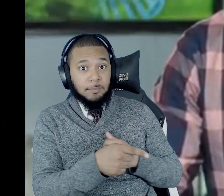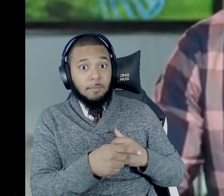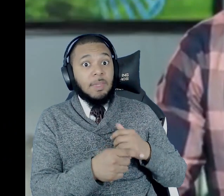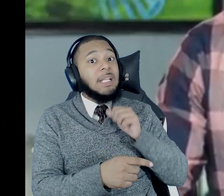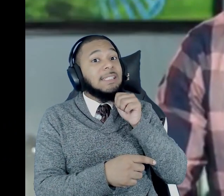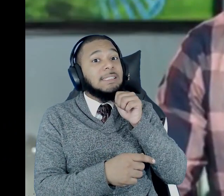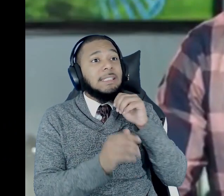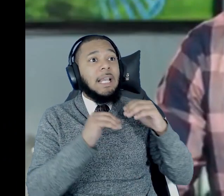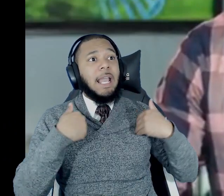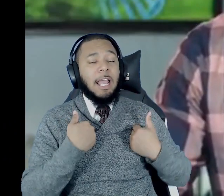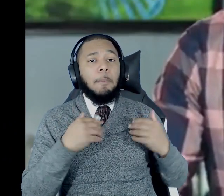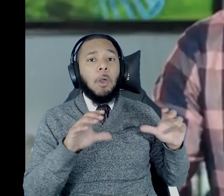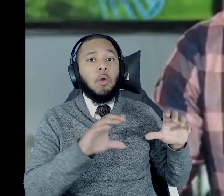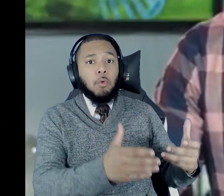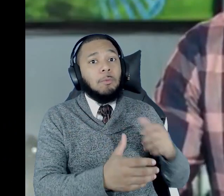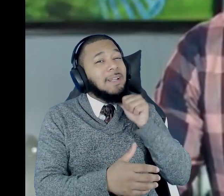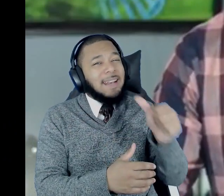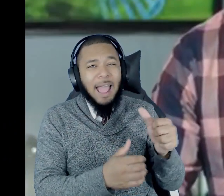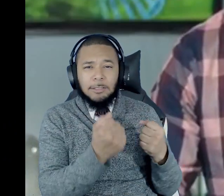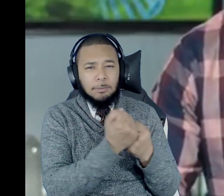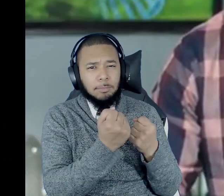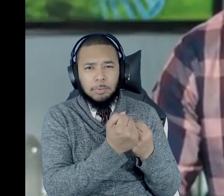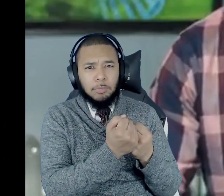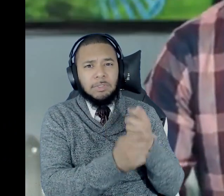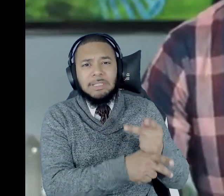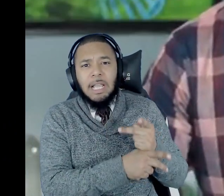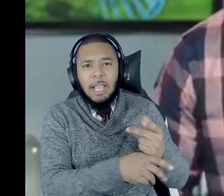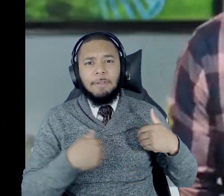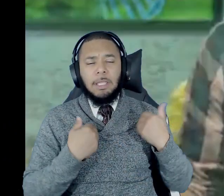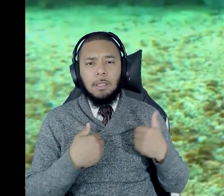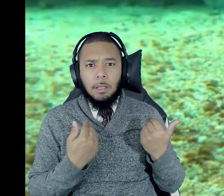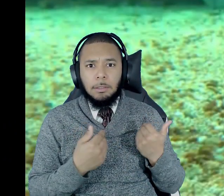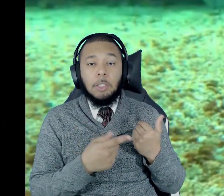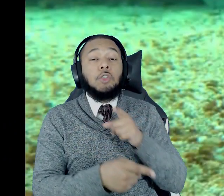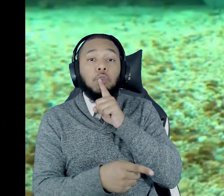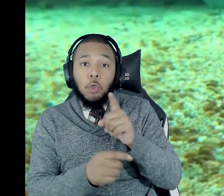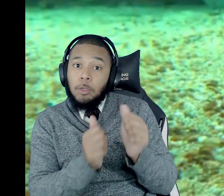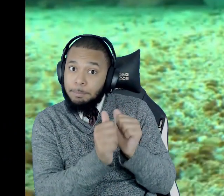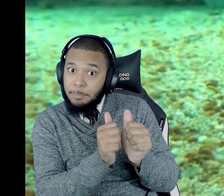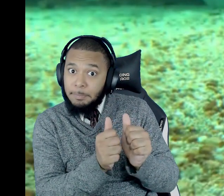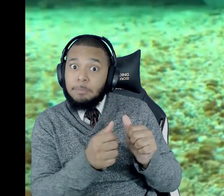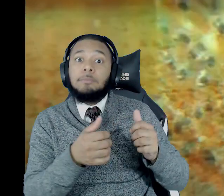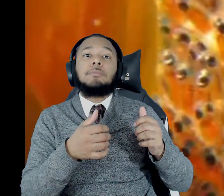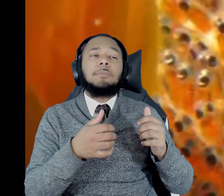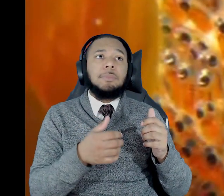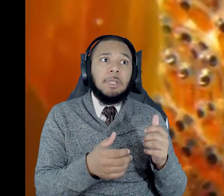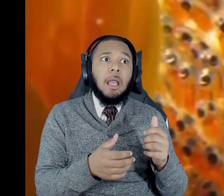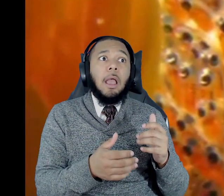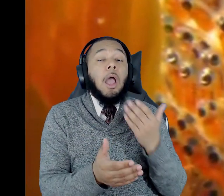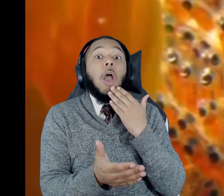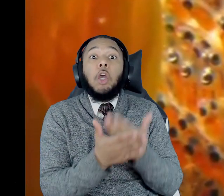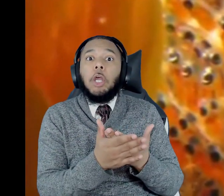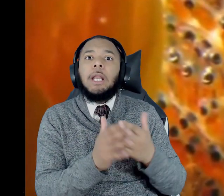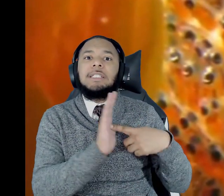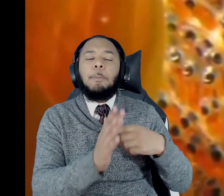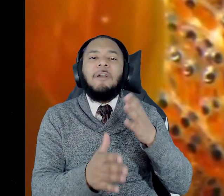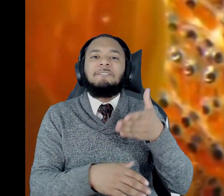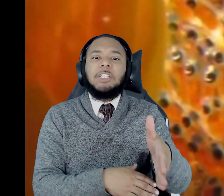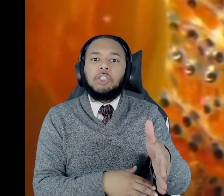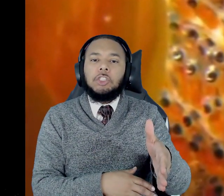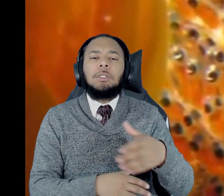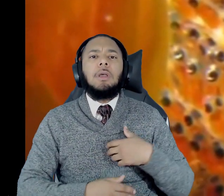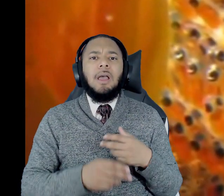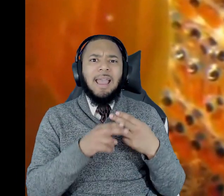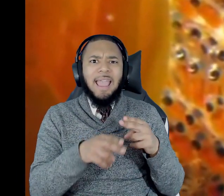they're fighting over a lot of resources, but they're doing it without any help. One of the big groups there is fish. Fish lay eggs, right? They